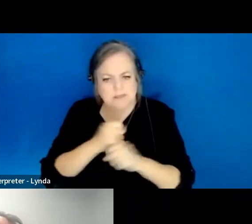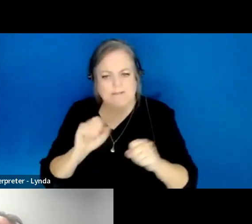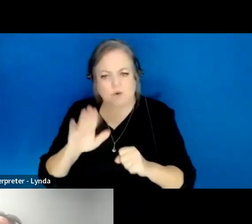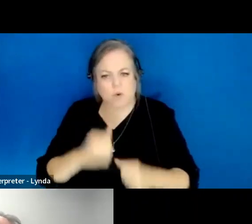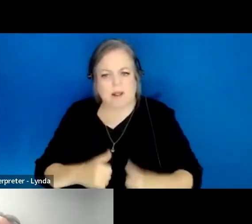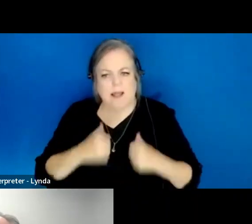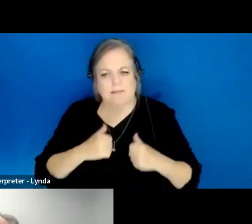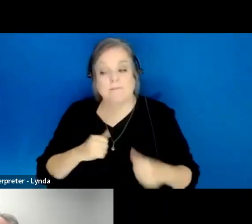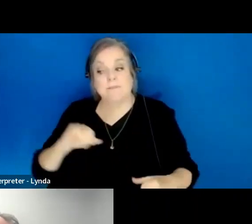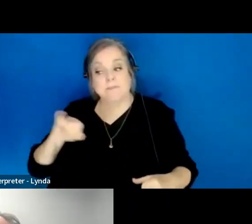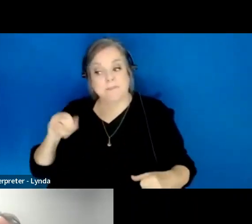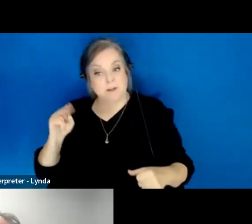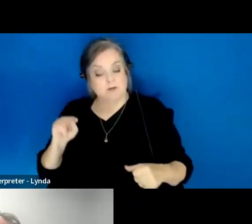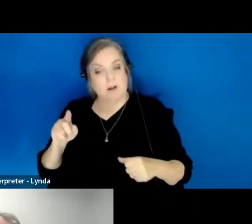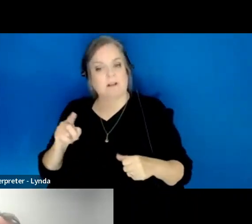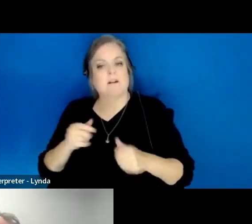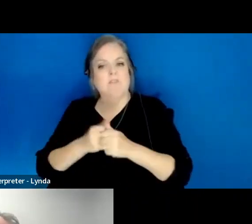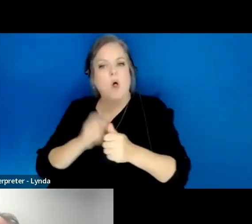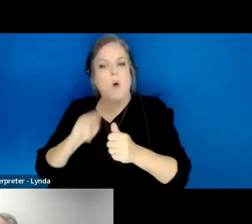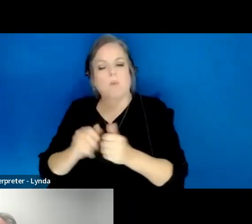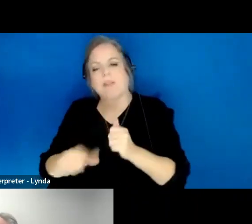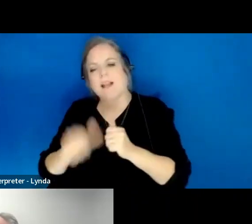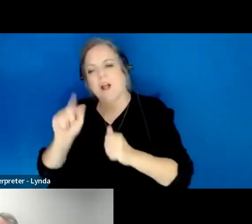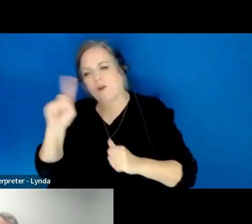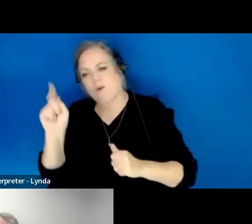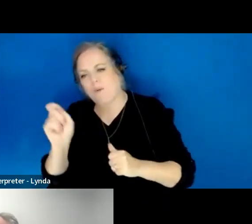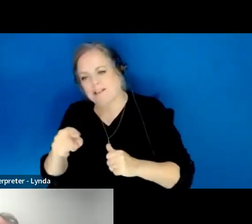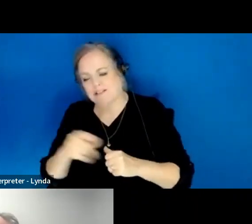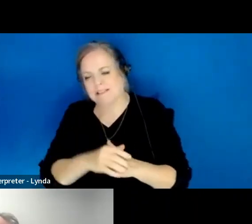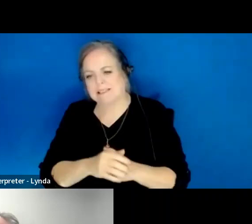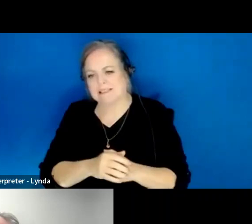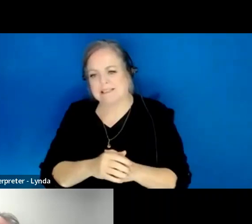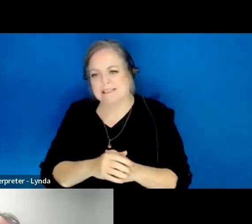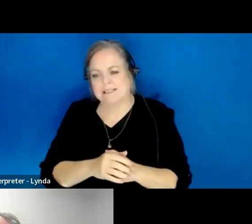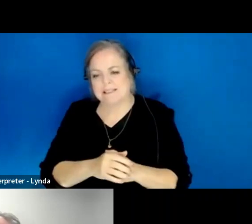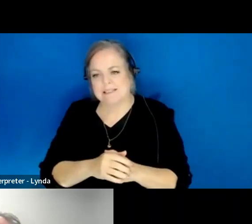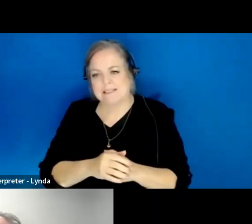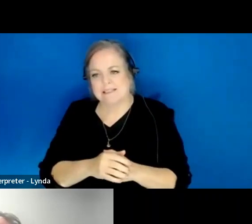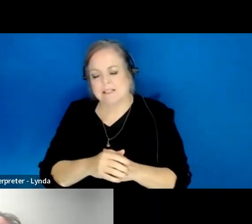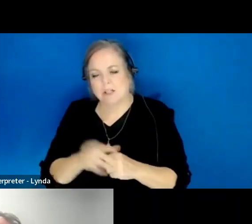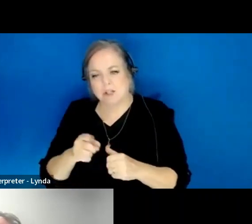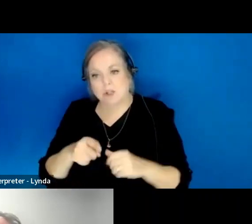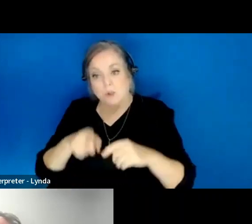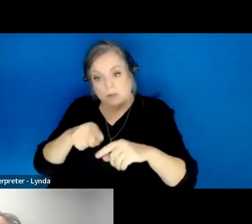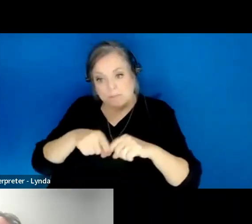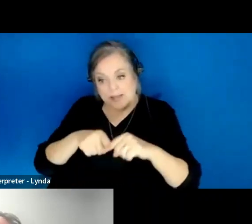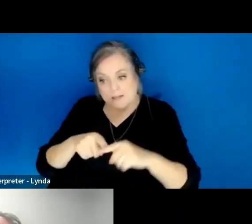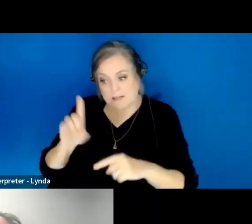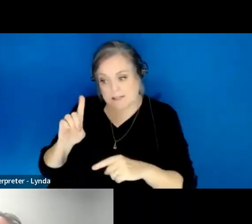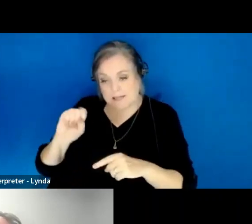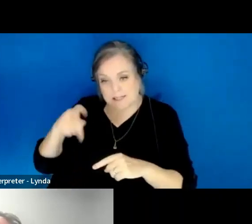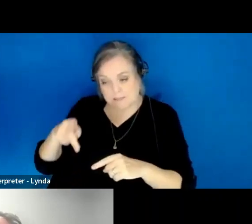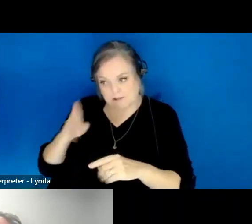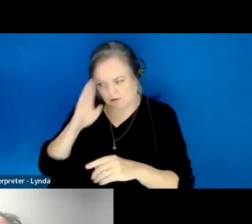just follow that up with another question, because you have, you rely on direct support professionals, and a lot of